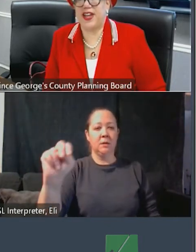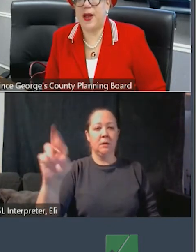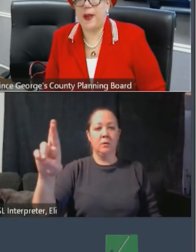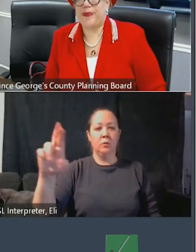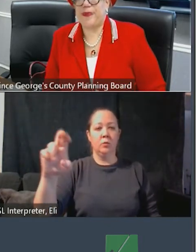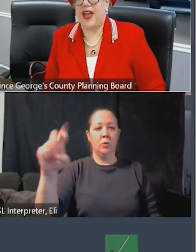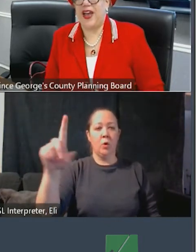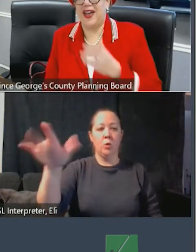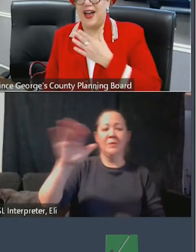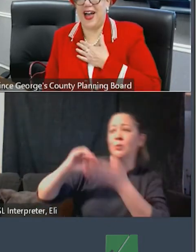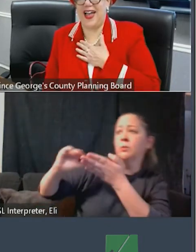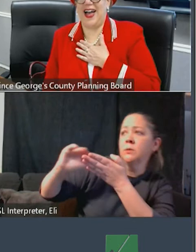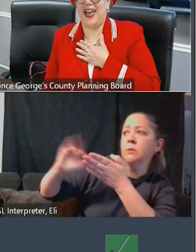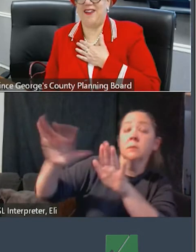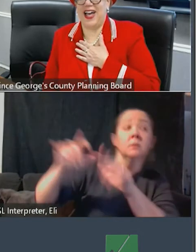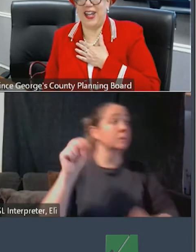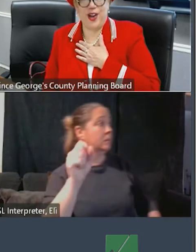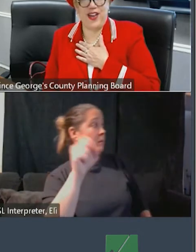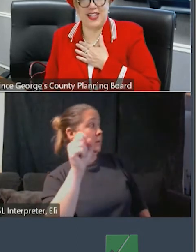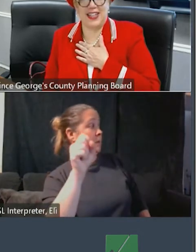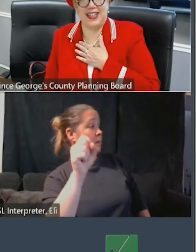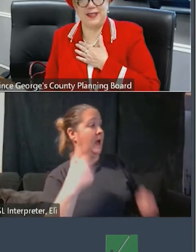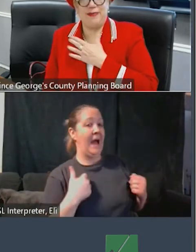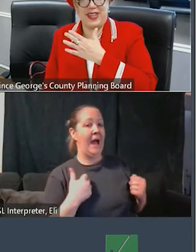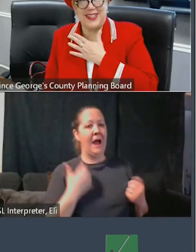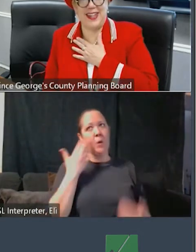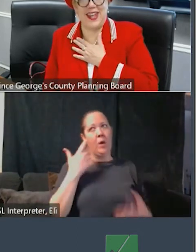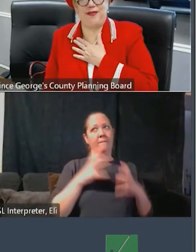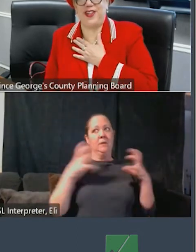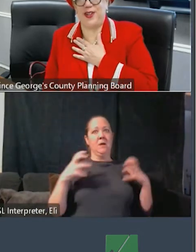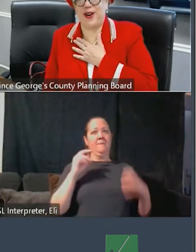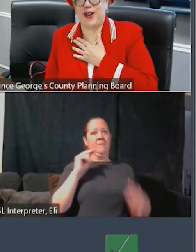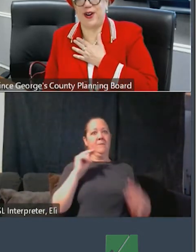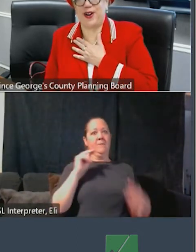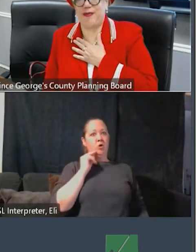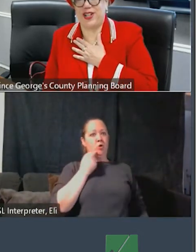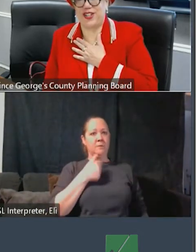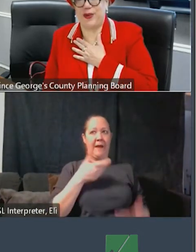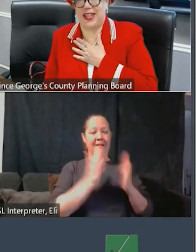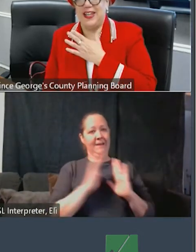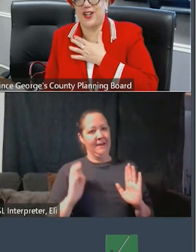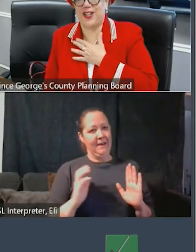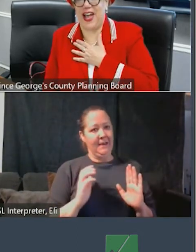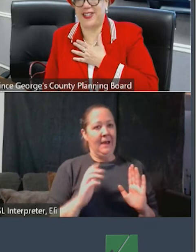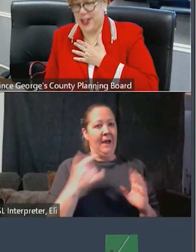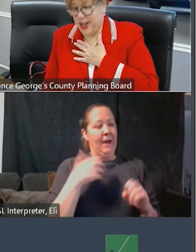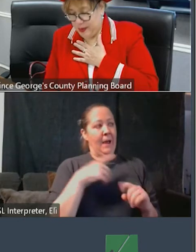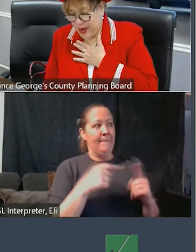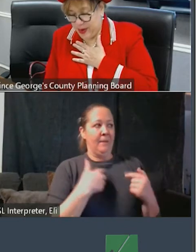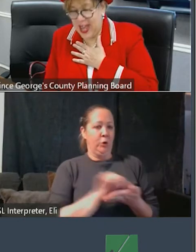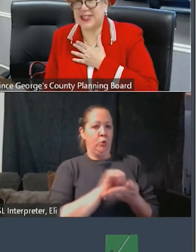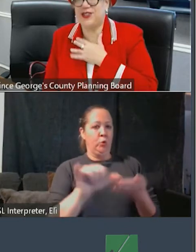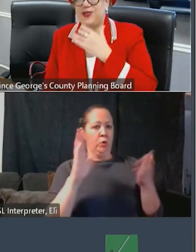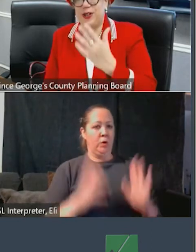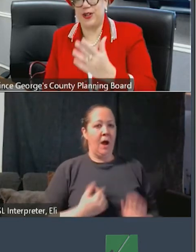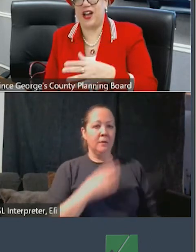Excuse me, Mr. Ray. Yes. I have a lot of nerve asking this because the native New Yorker in me talks fast, but I'm going to